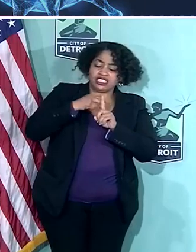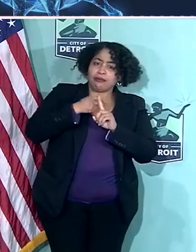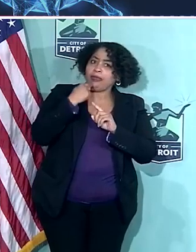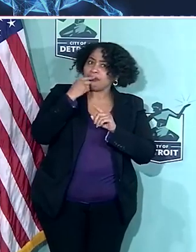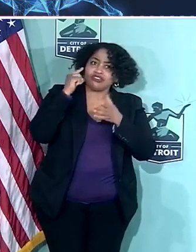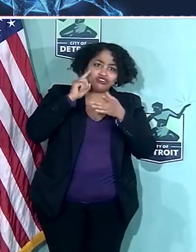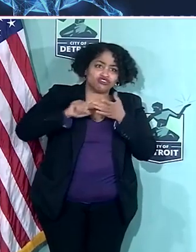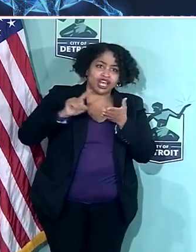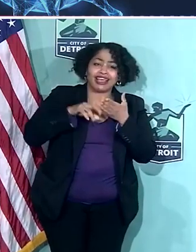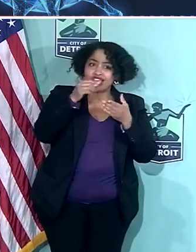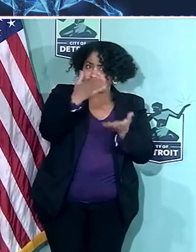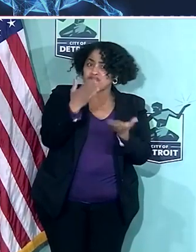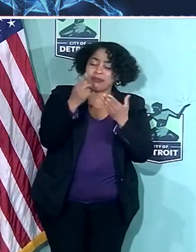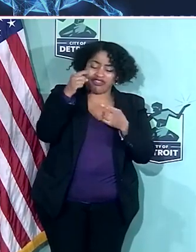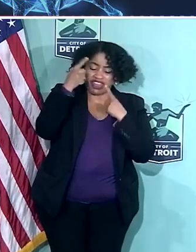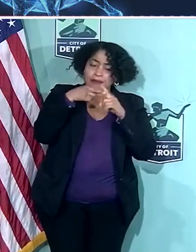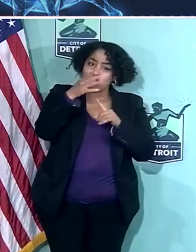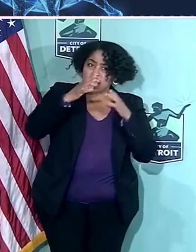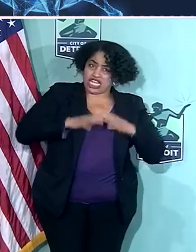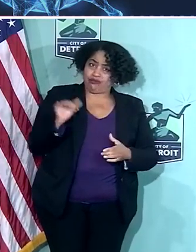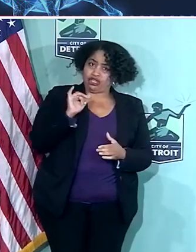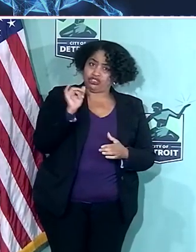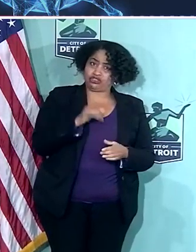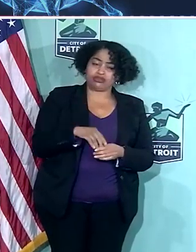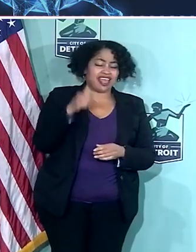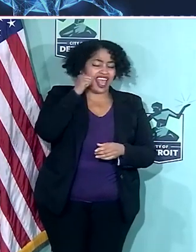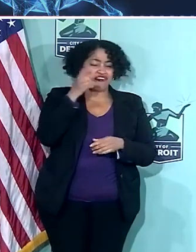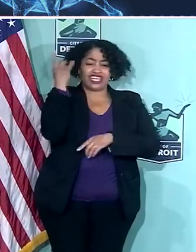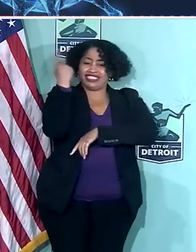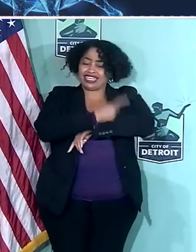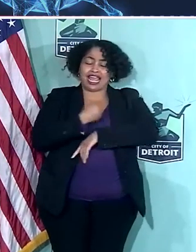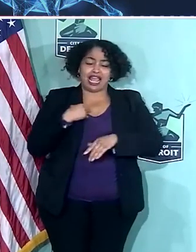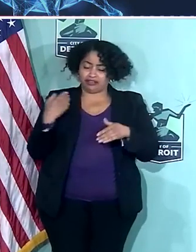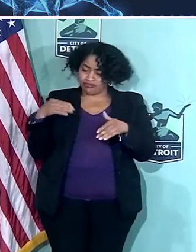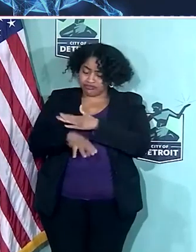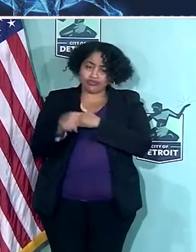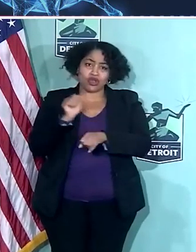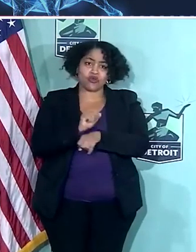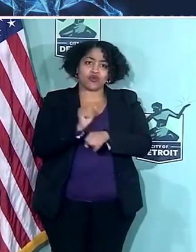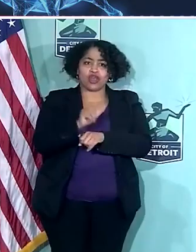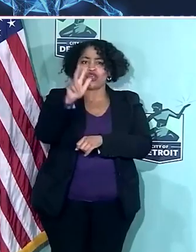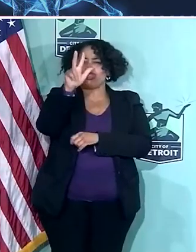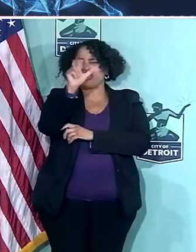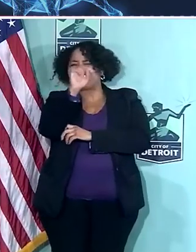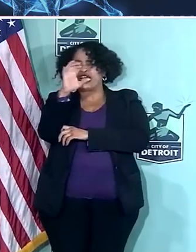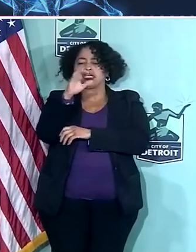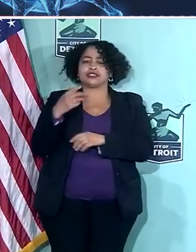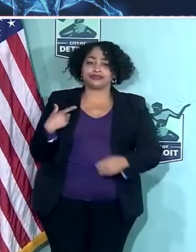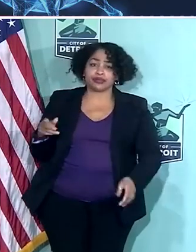work every day, and a person in my office holds a thermometer near my forehead. It takes 3 seconds.